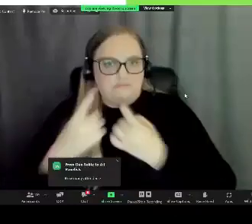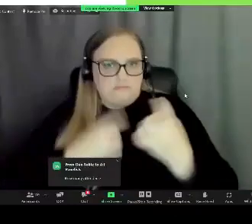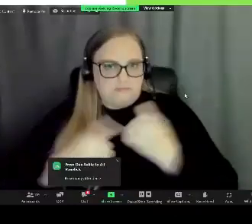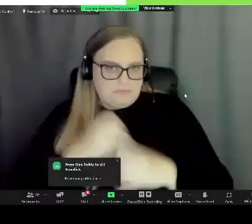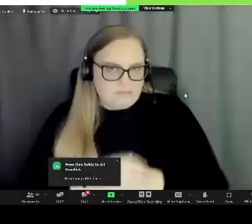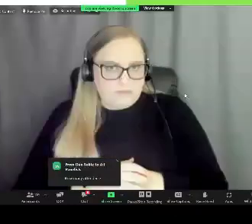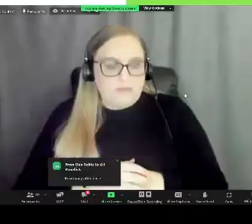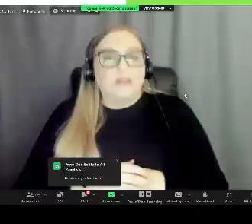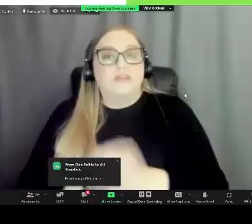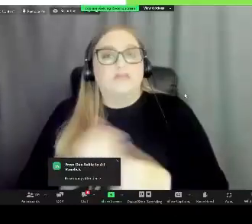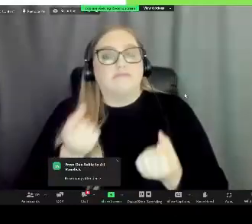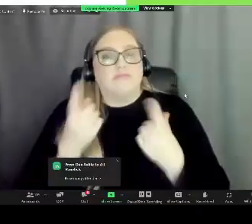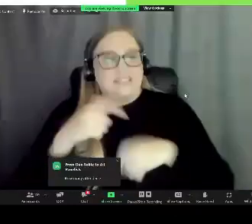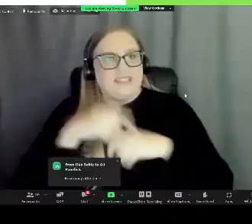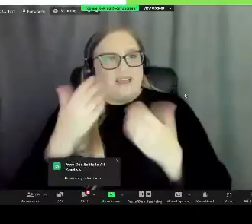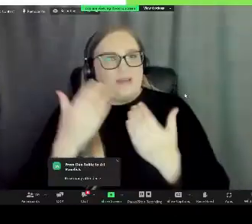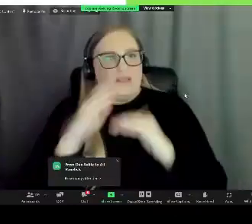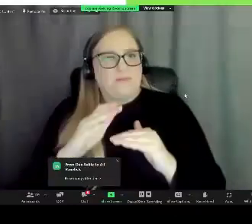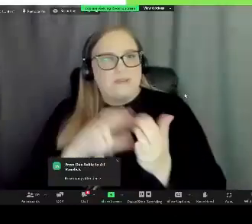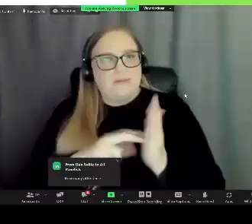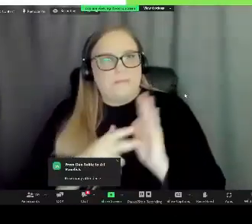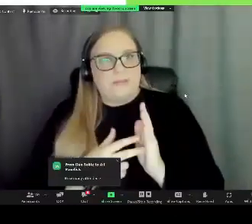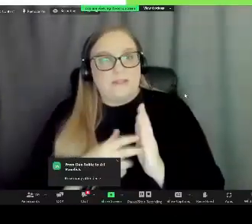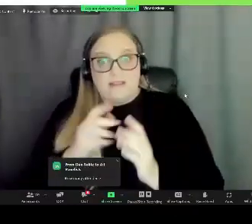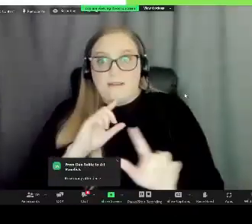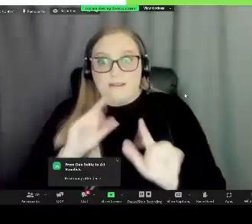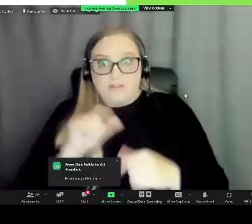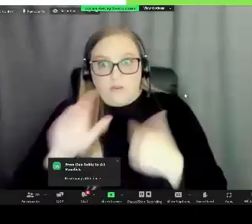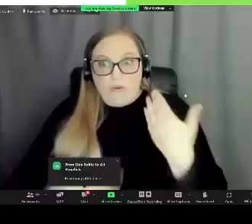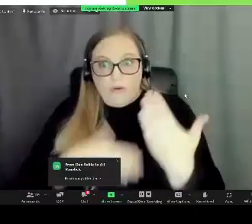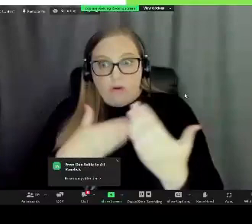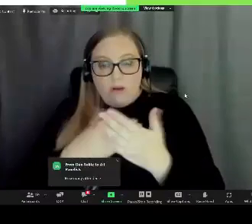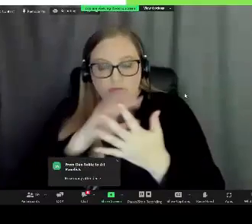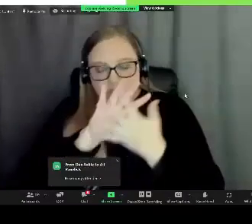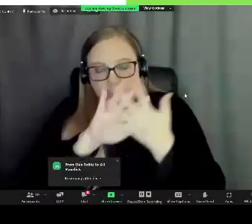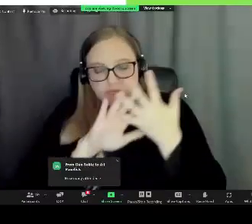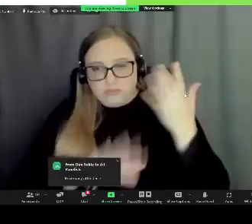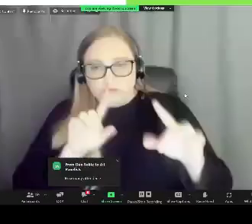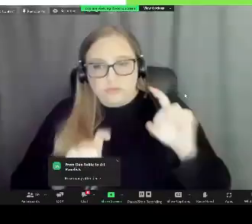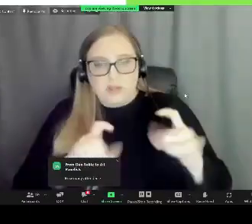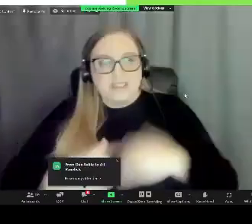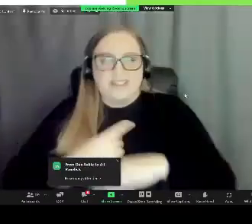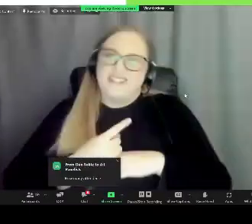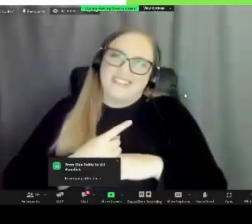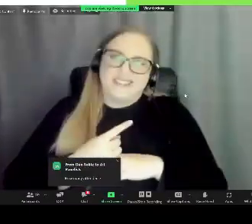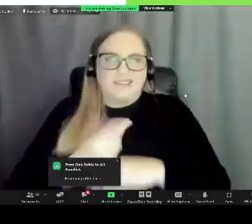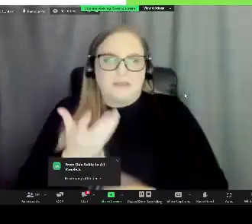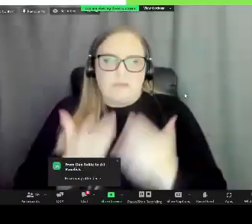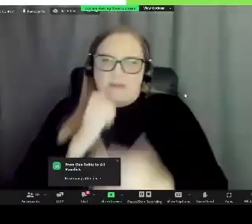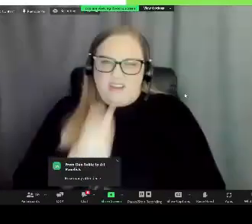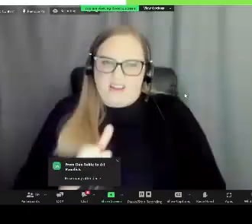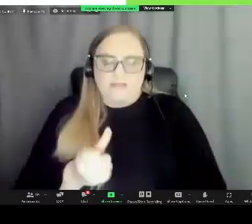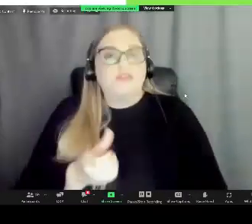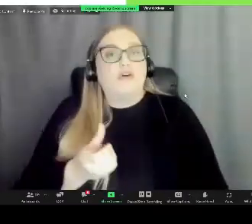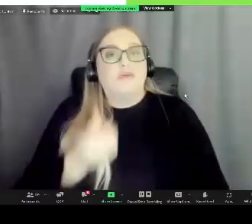the time limitation, we may not have time to answer every single question today. Instructions on where to send